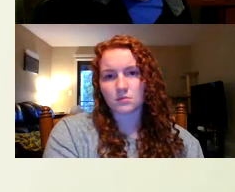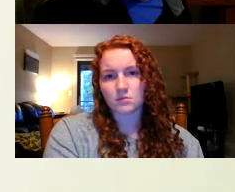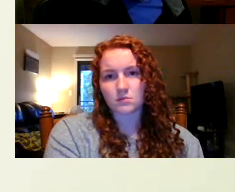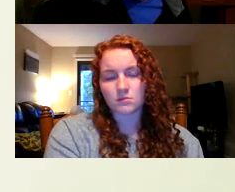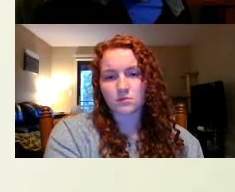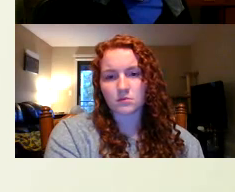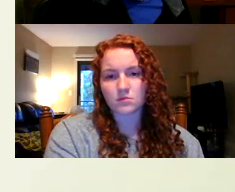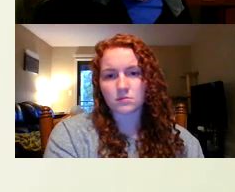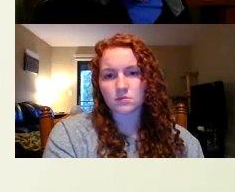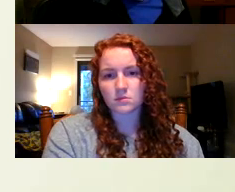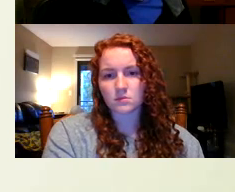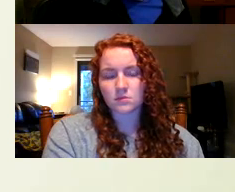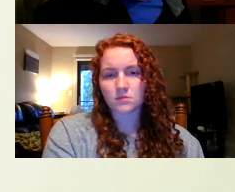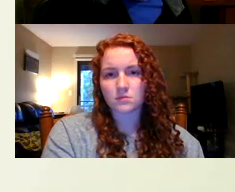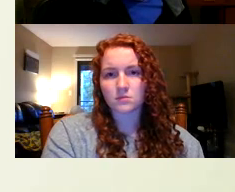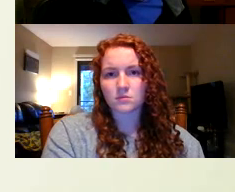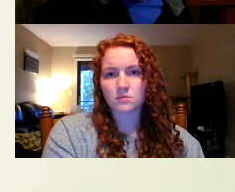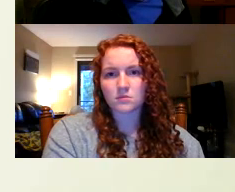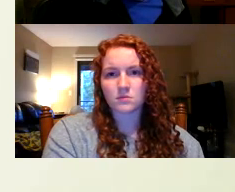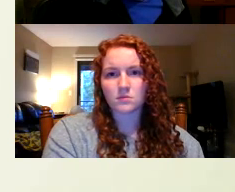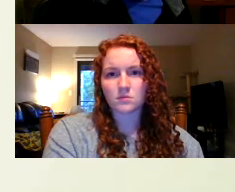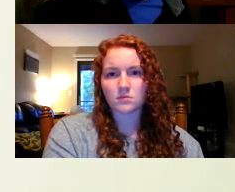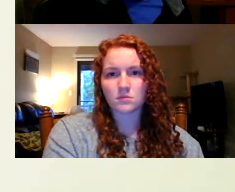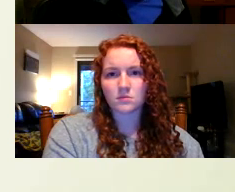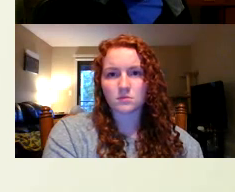of delivering a baby.